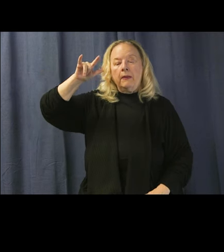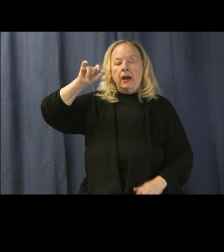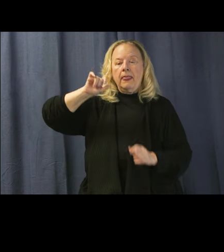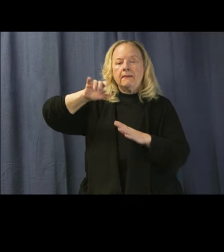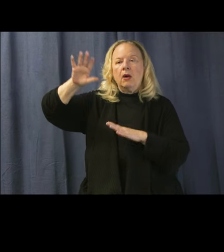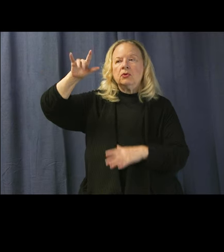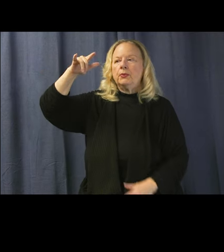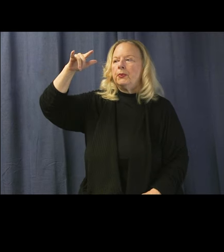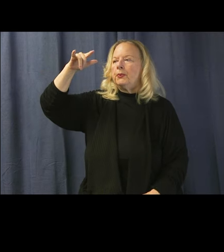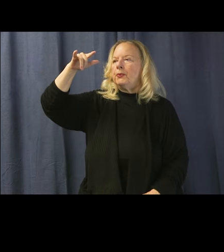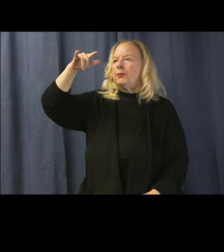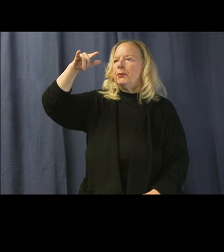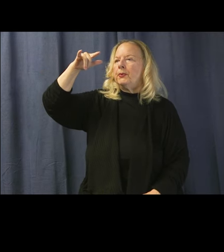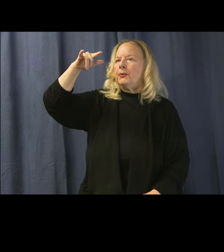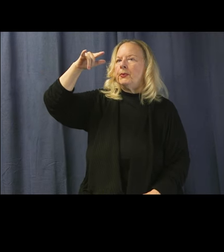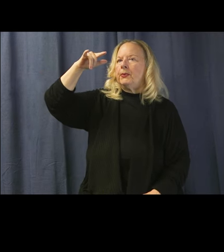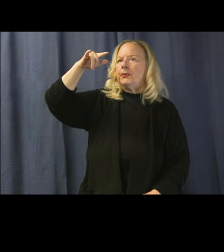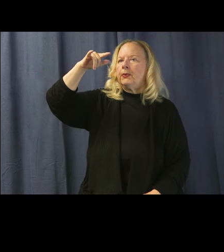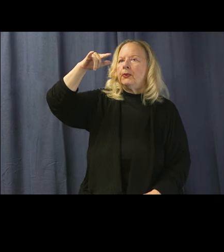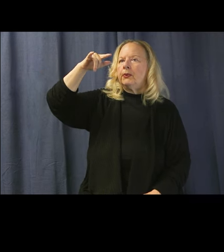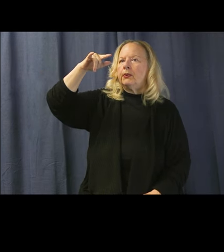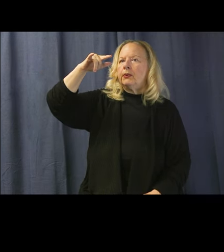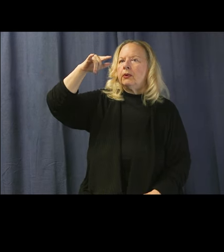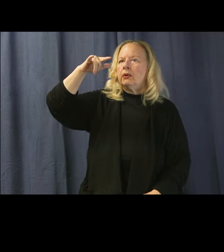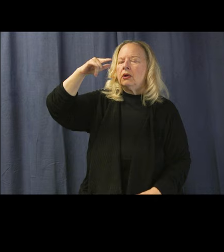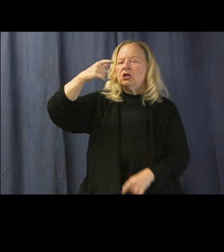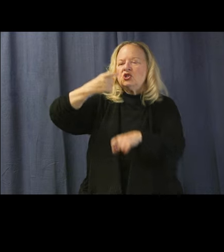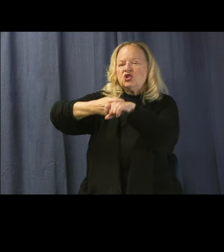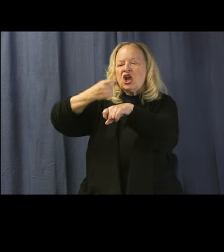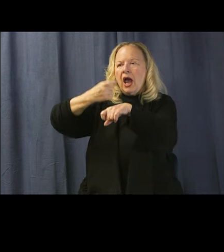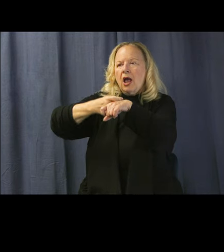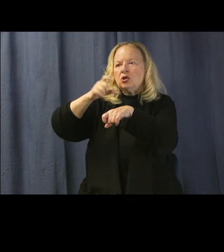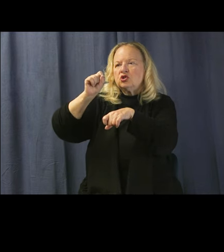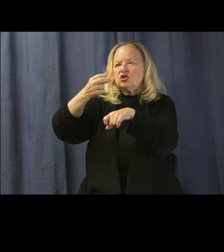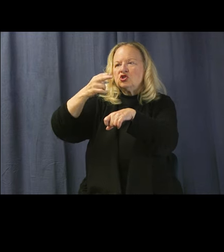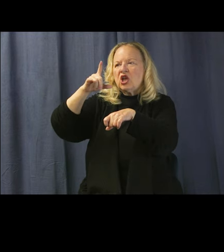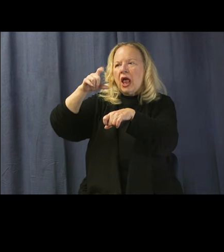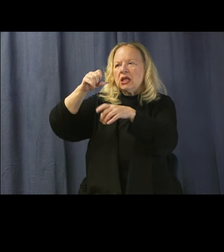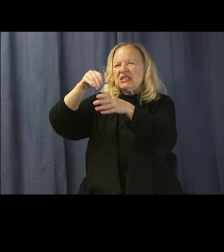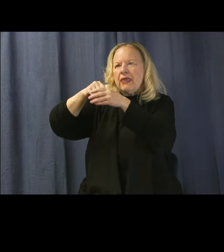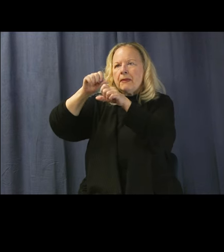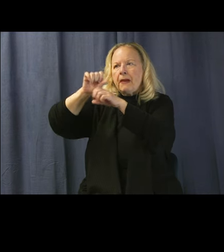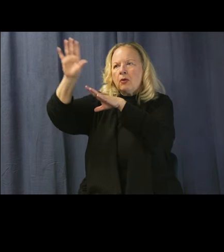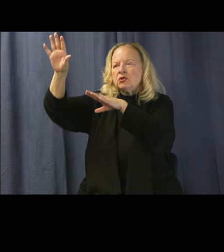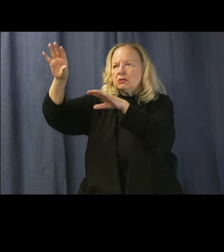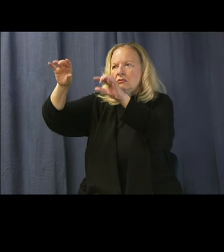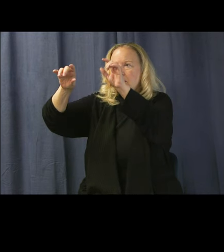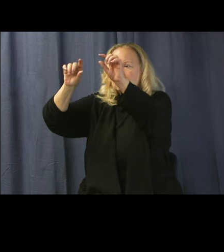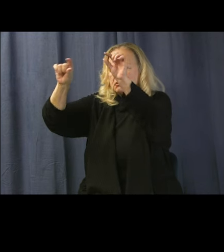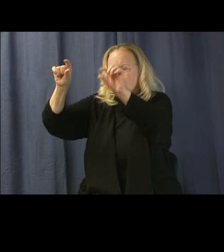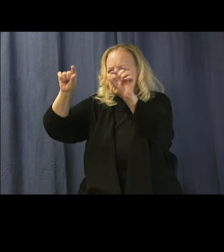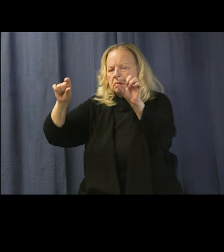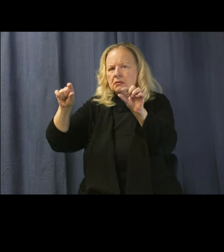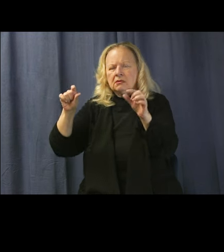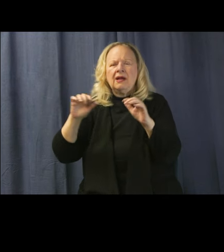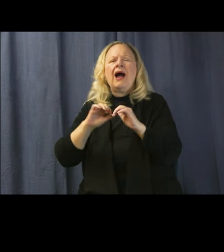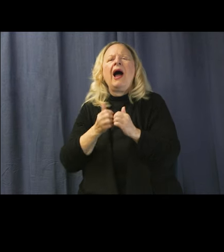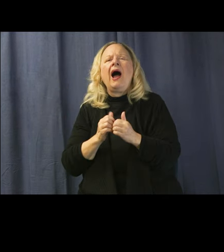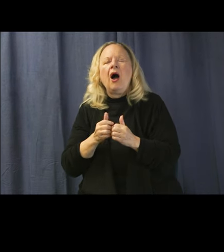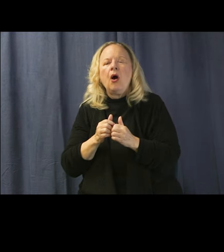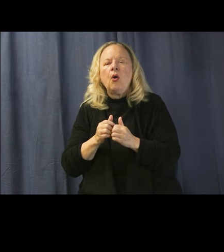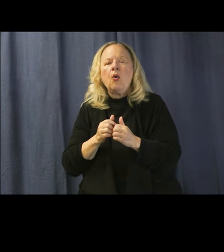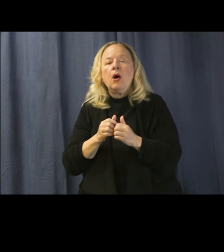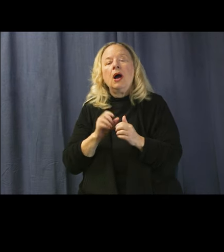a mountain, and there are seashells embedded in the mountains. Now you tell me